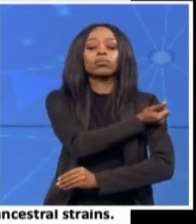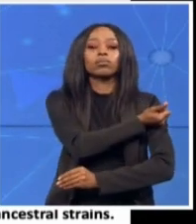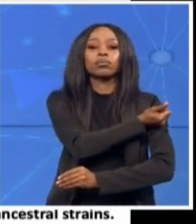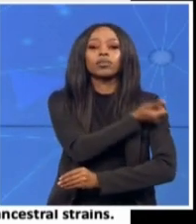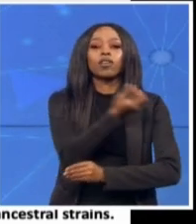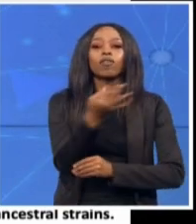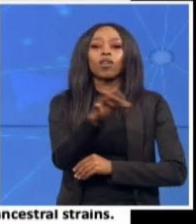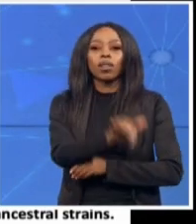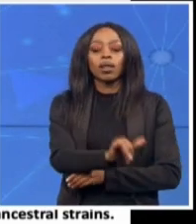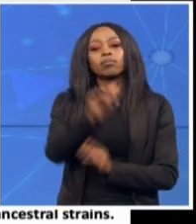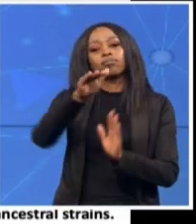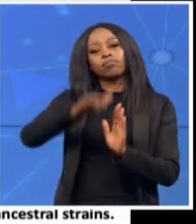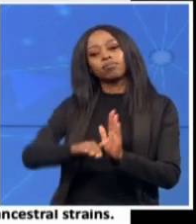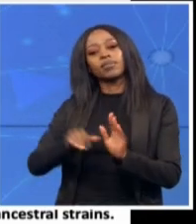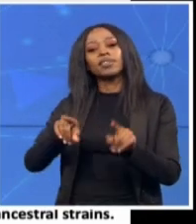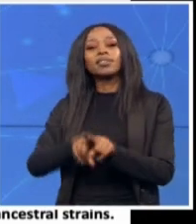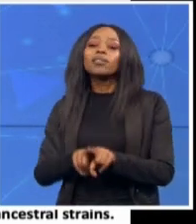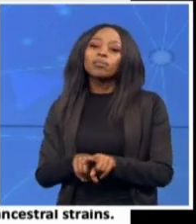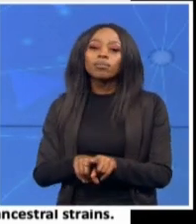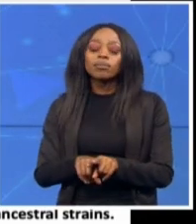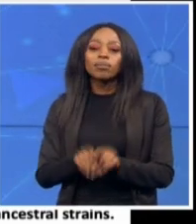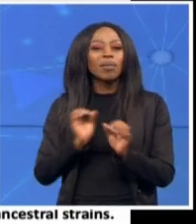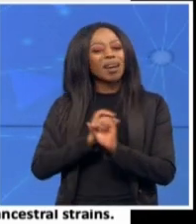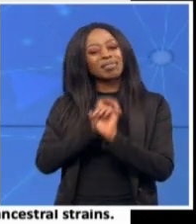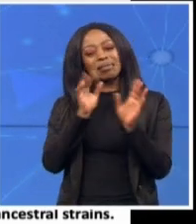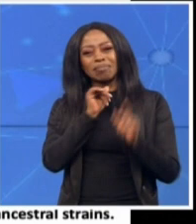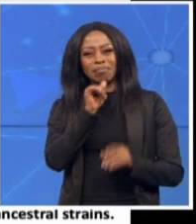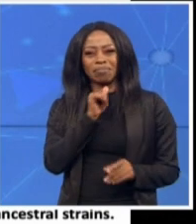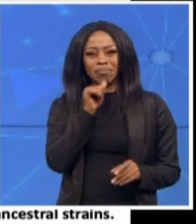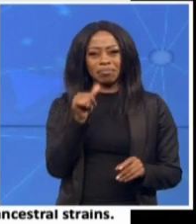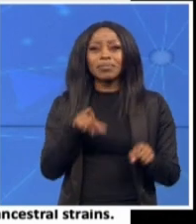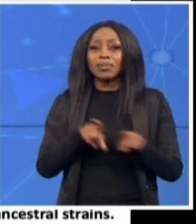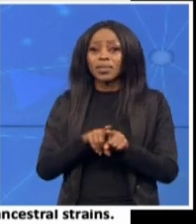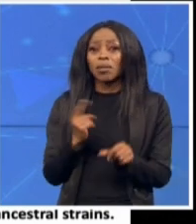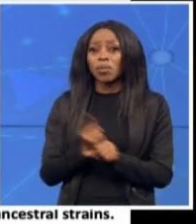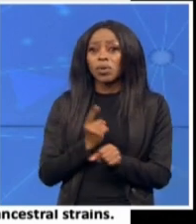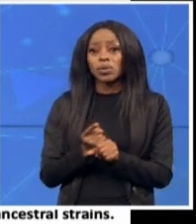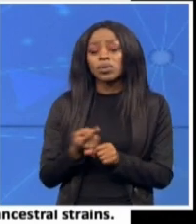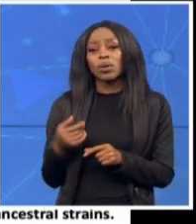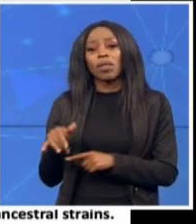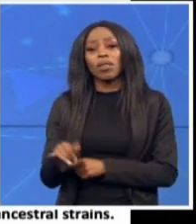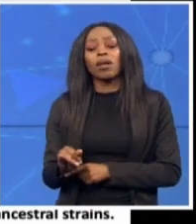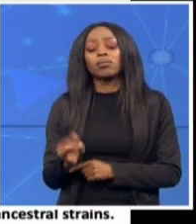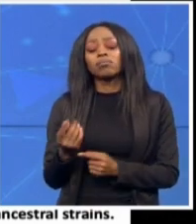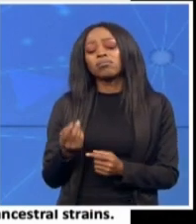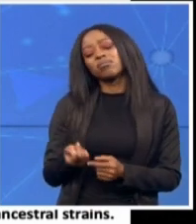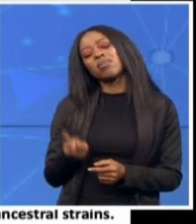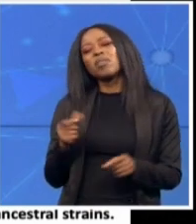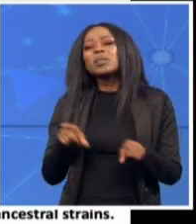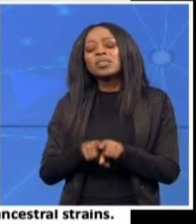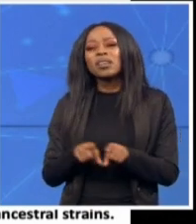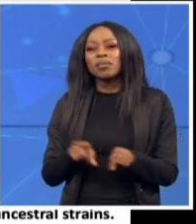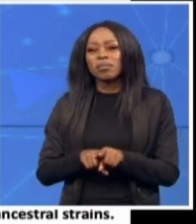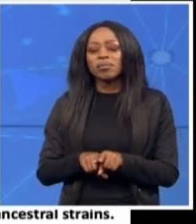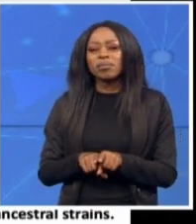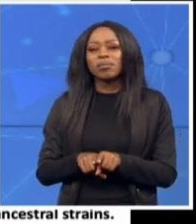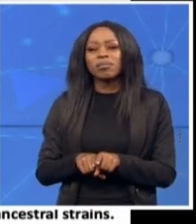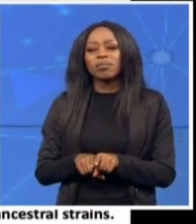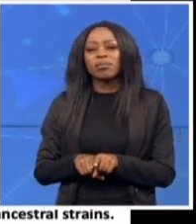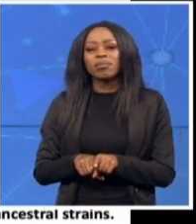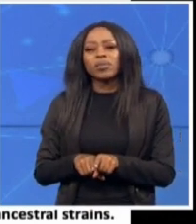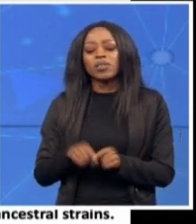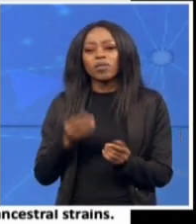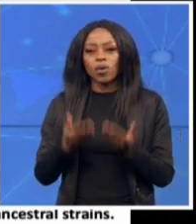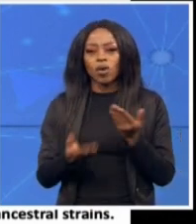unclear. And even that might be quite similar to the ancestral strains of COVID prior to Delta. And just the